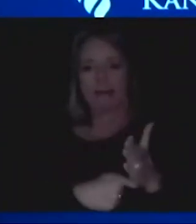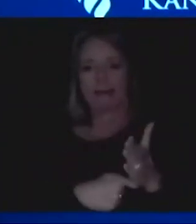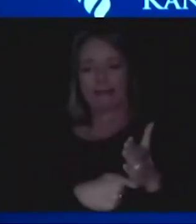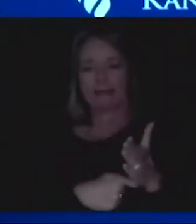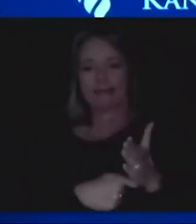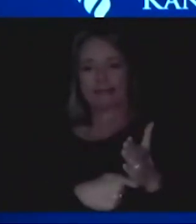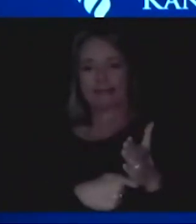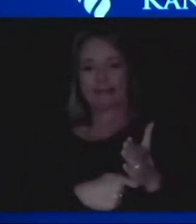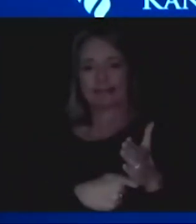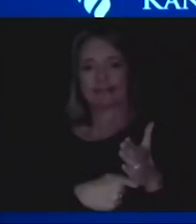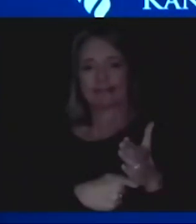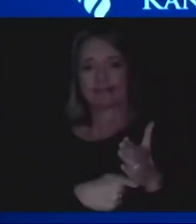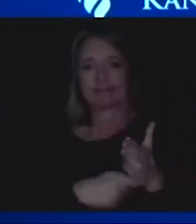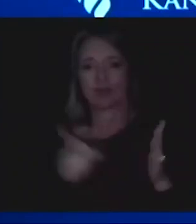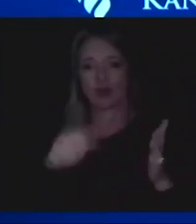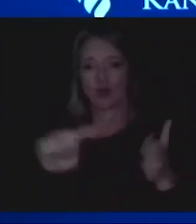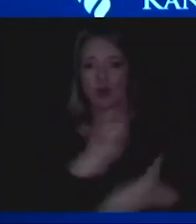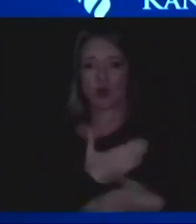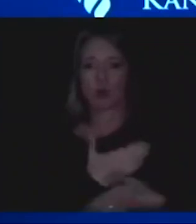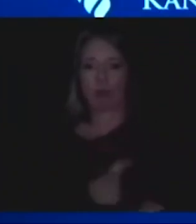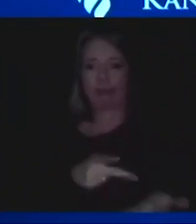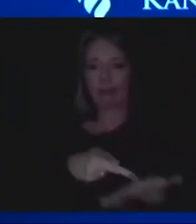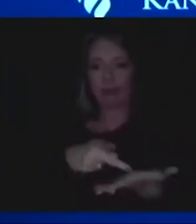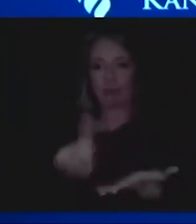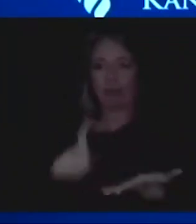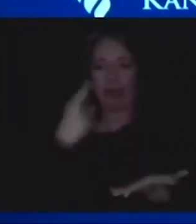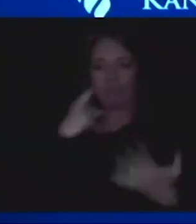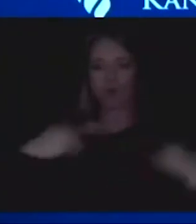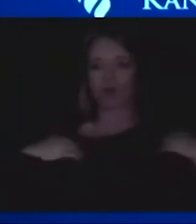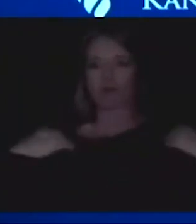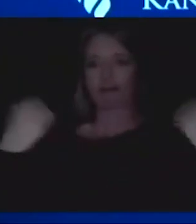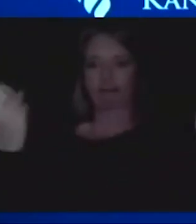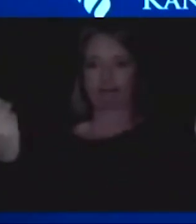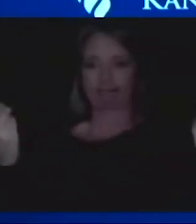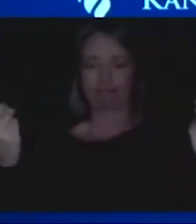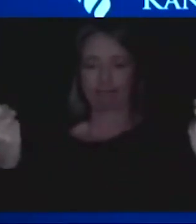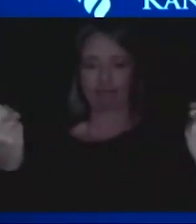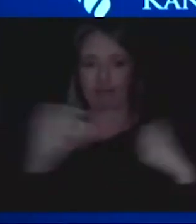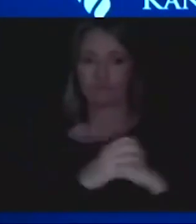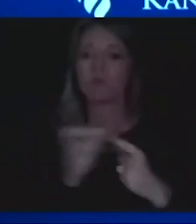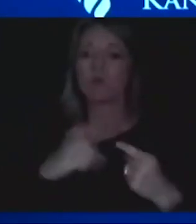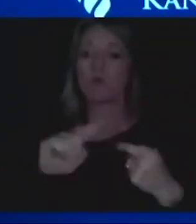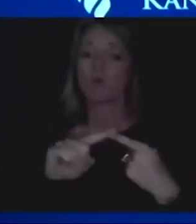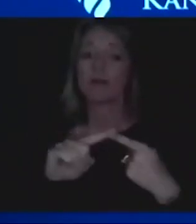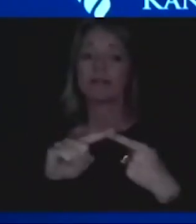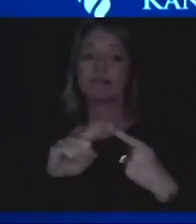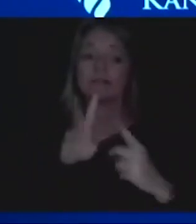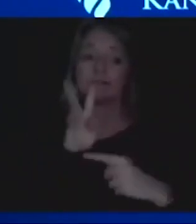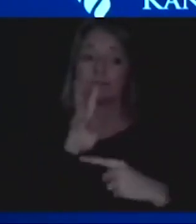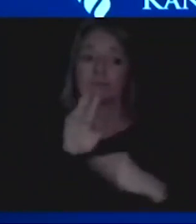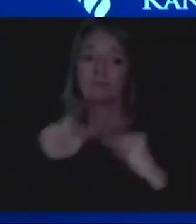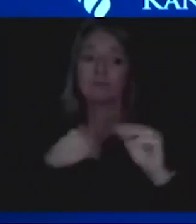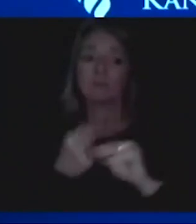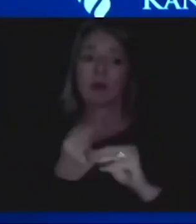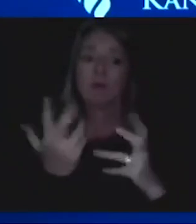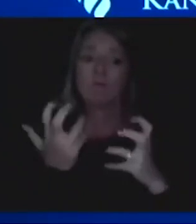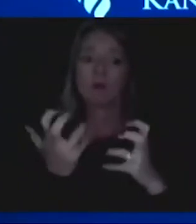are you willing to pay for your health when it comes to wanting to listen